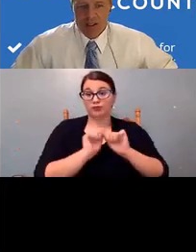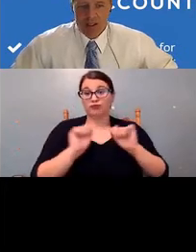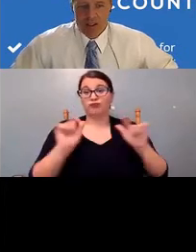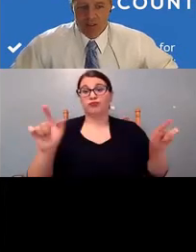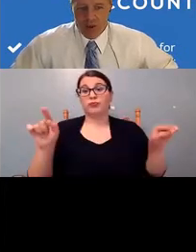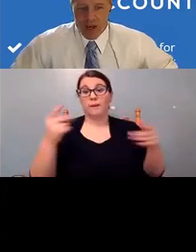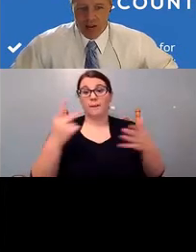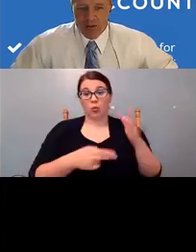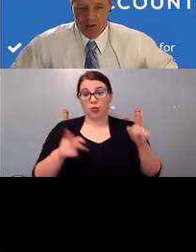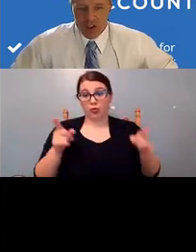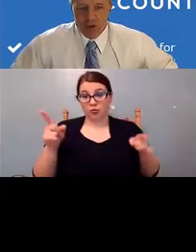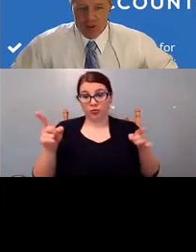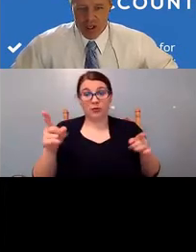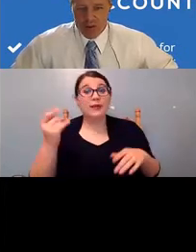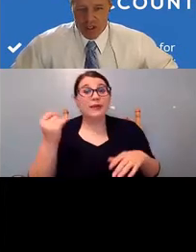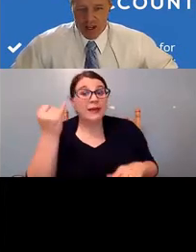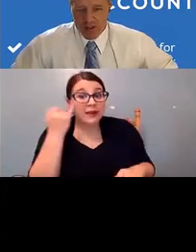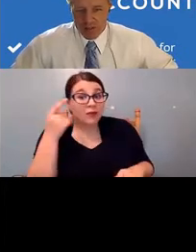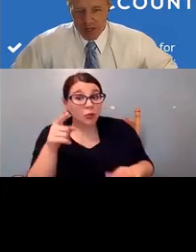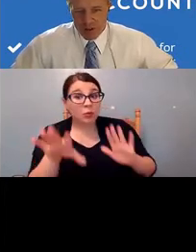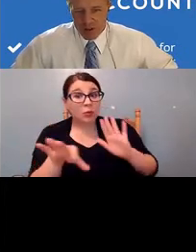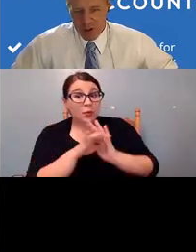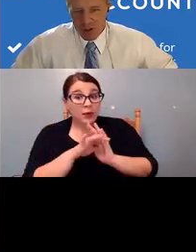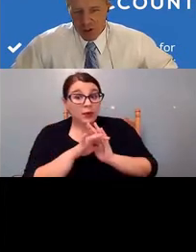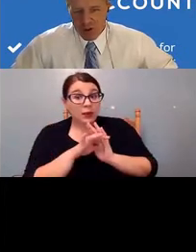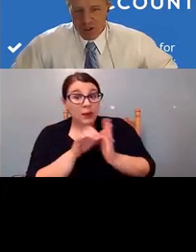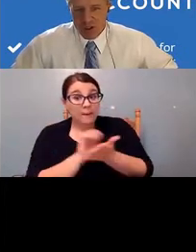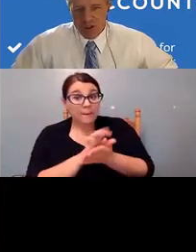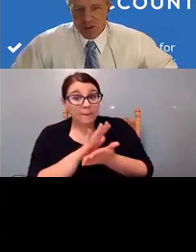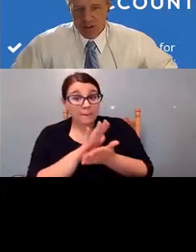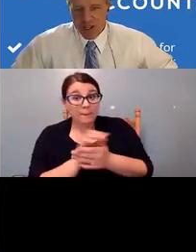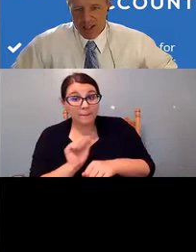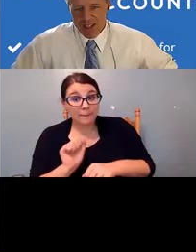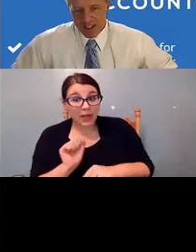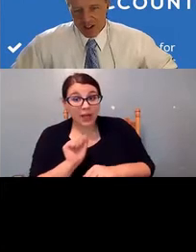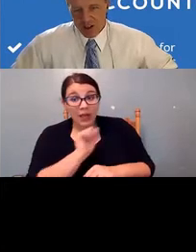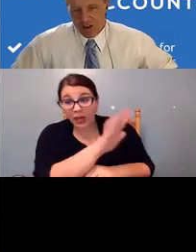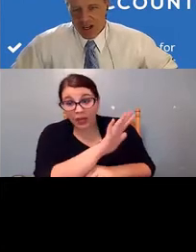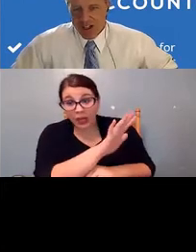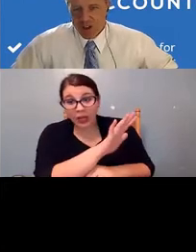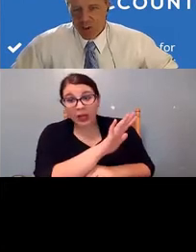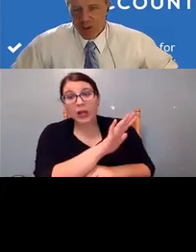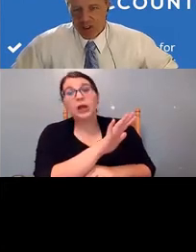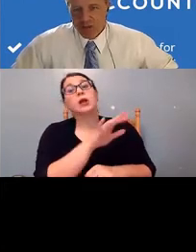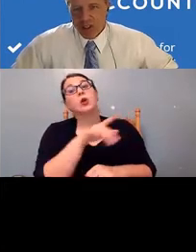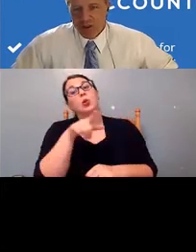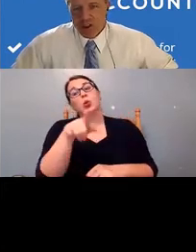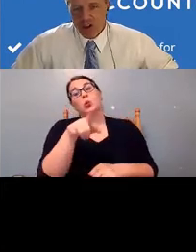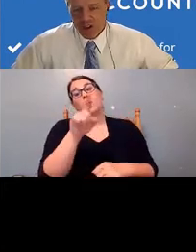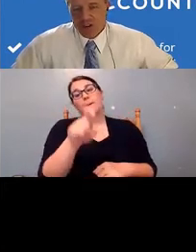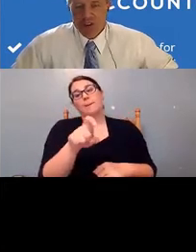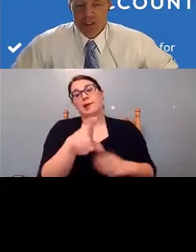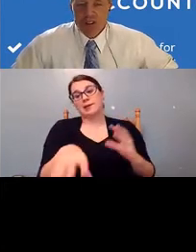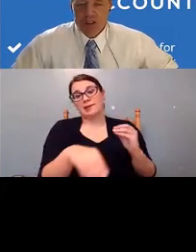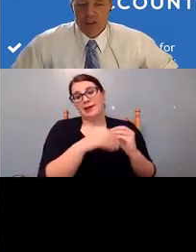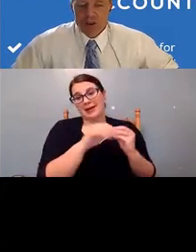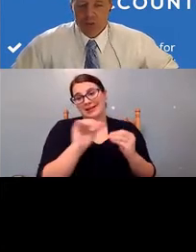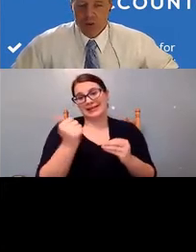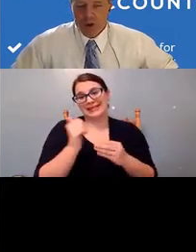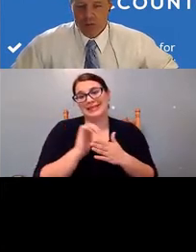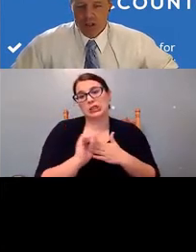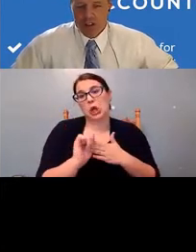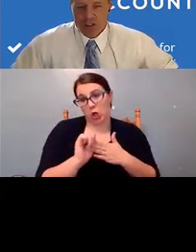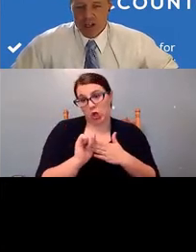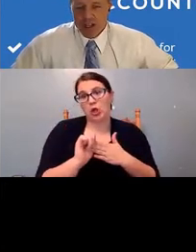understand that if you choose the option to have them mailed to you, there is a $10 annual print and mail charge that